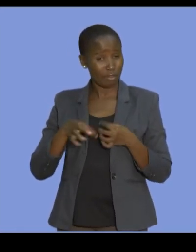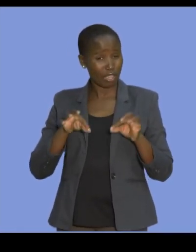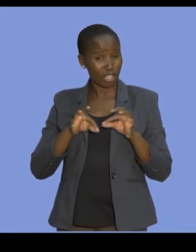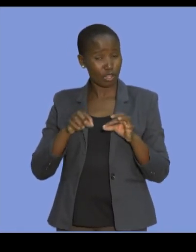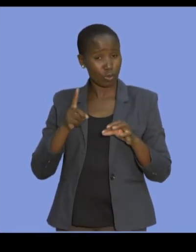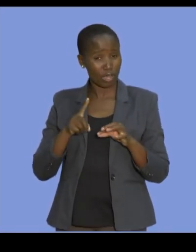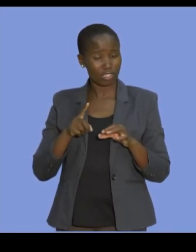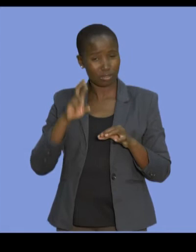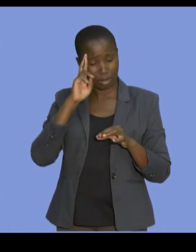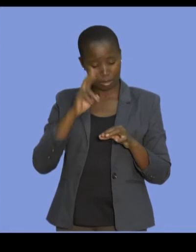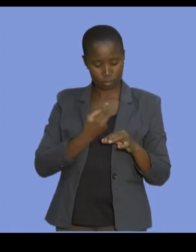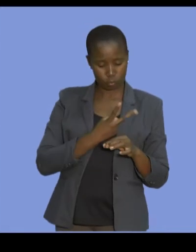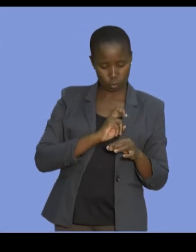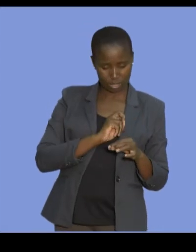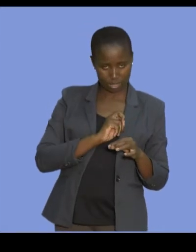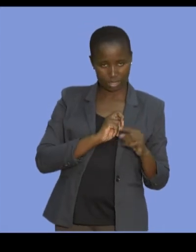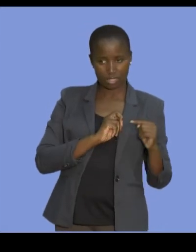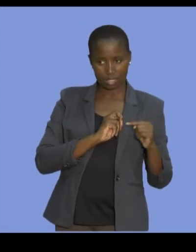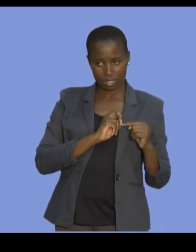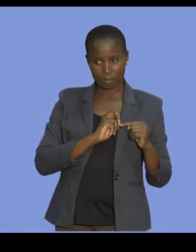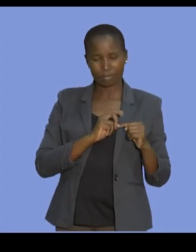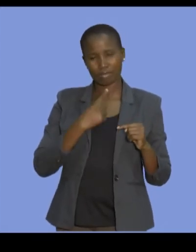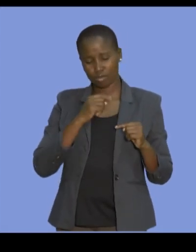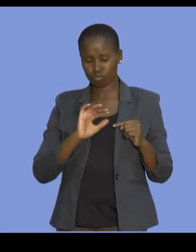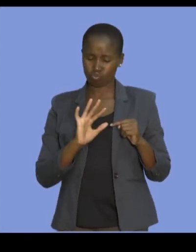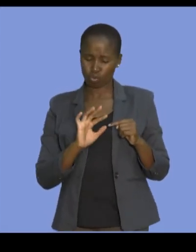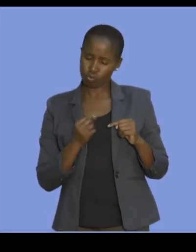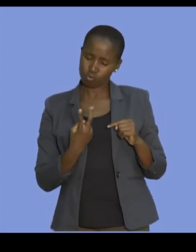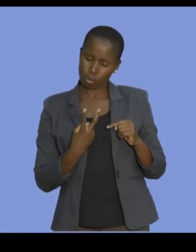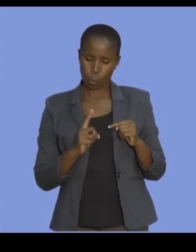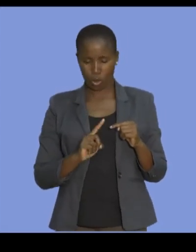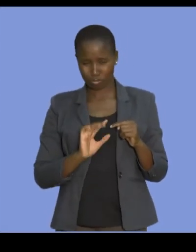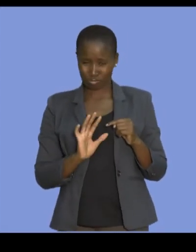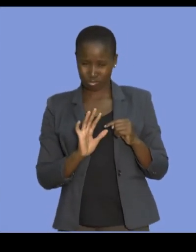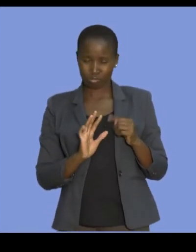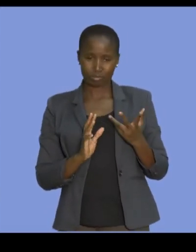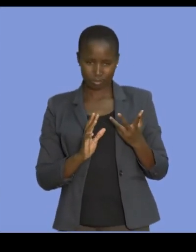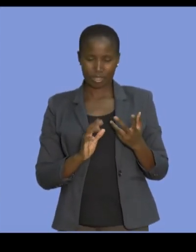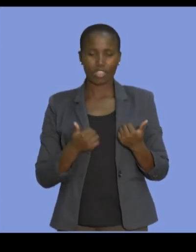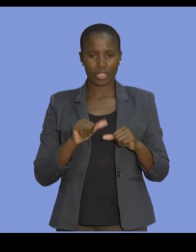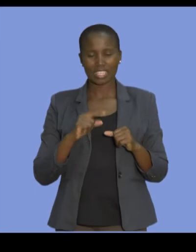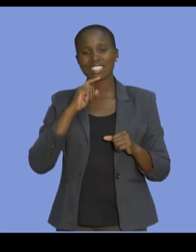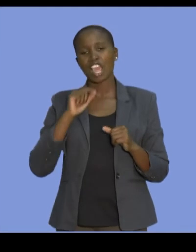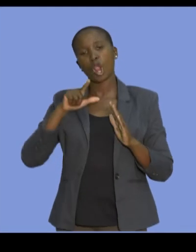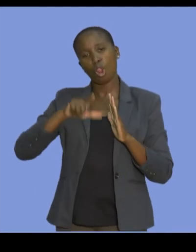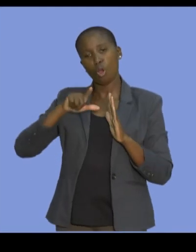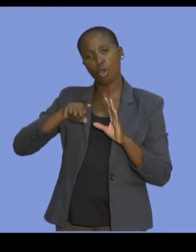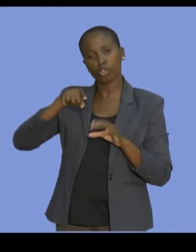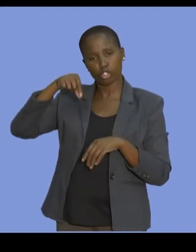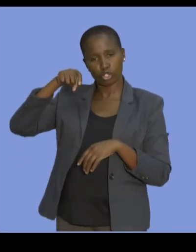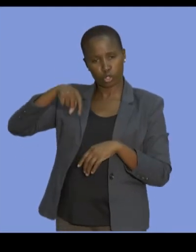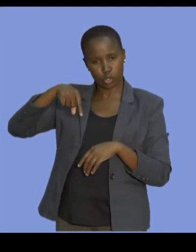is 20, we know, then this must be 21, approximately 21. Therefore, lower quartile, Q1 is